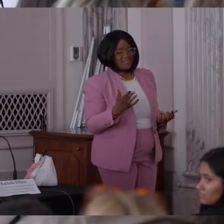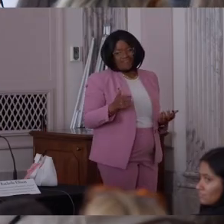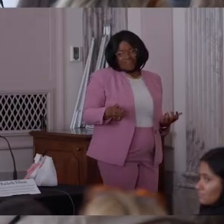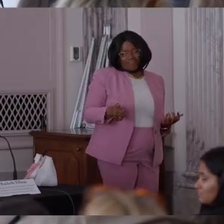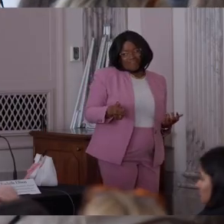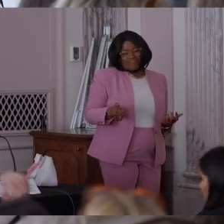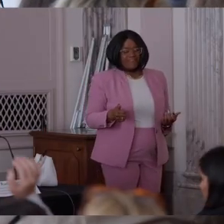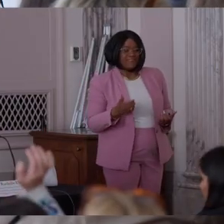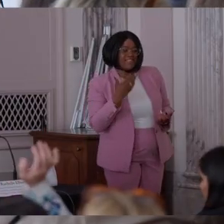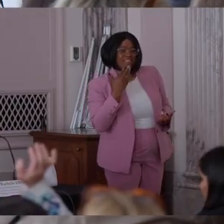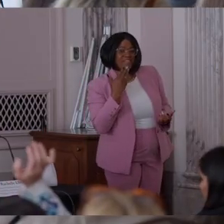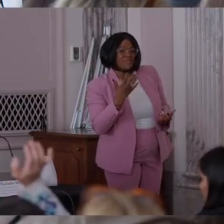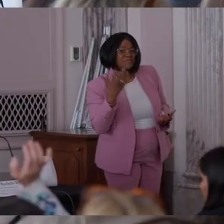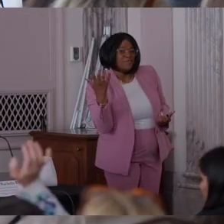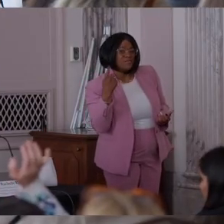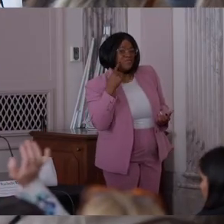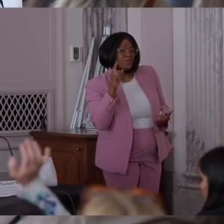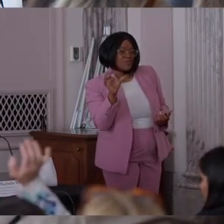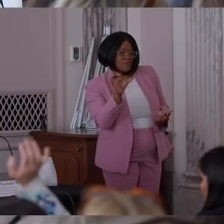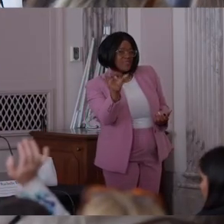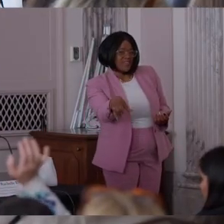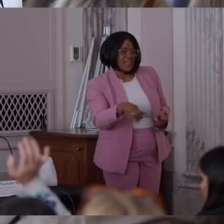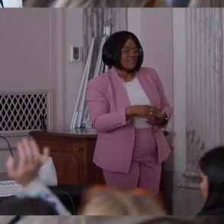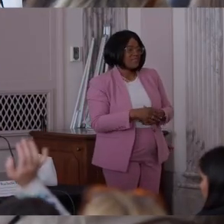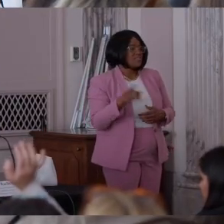draft, so. Well, thank you so much for doing that.